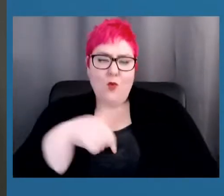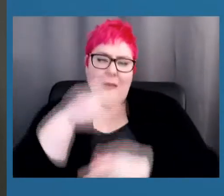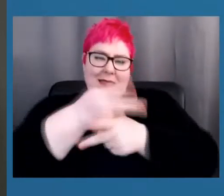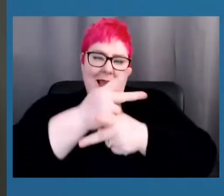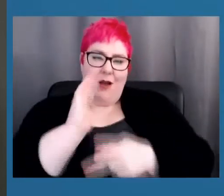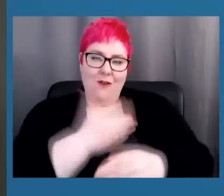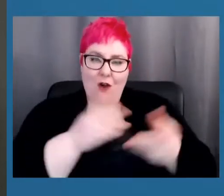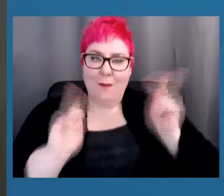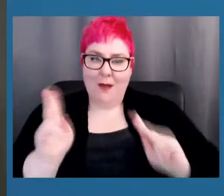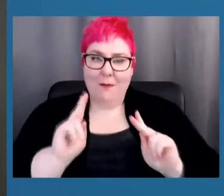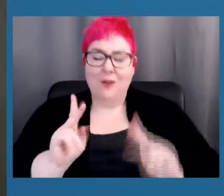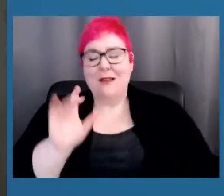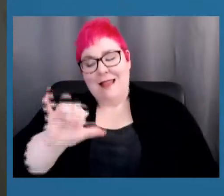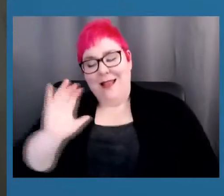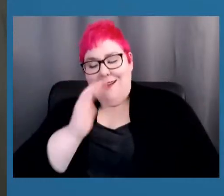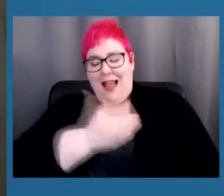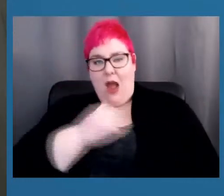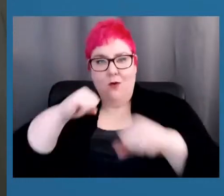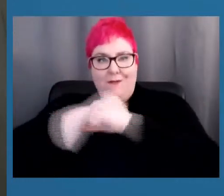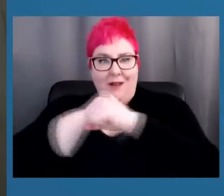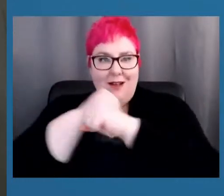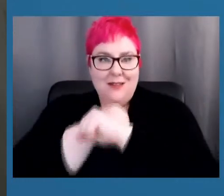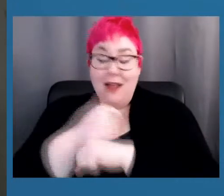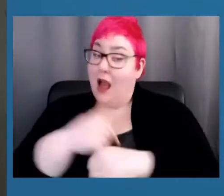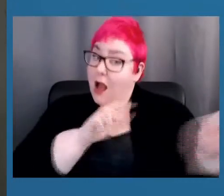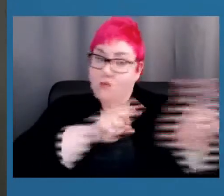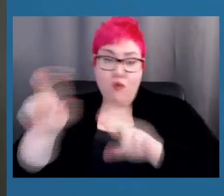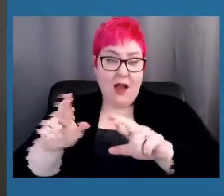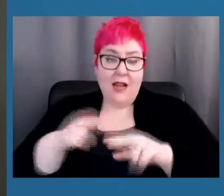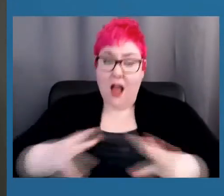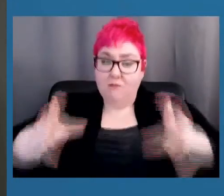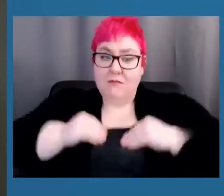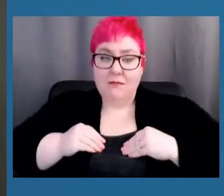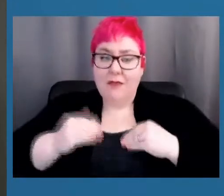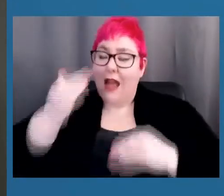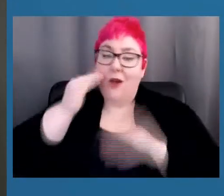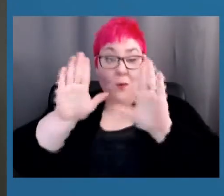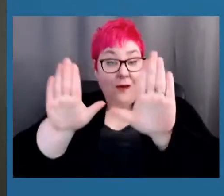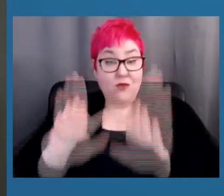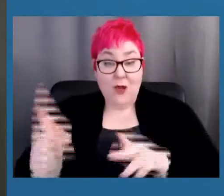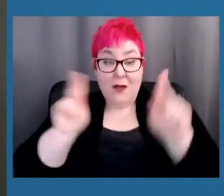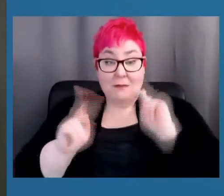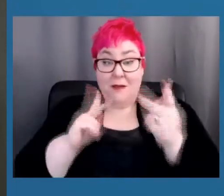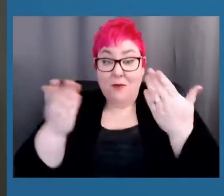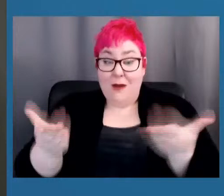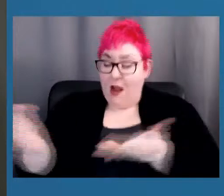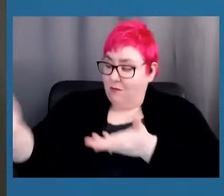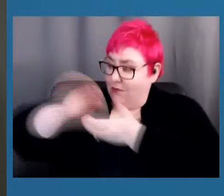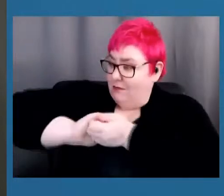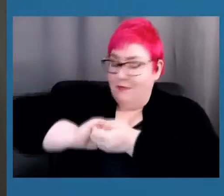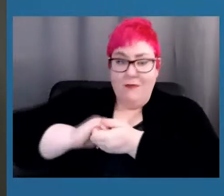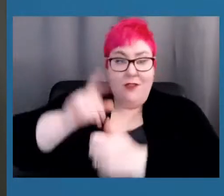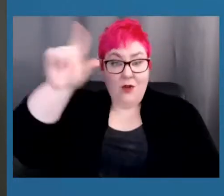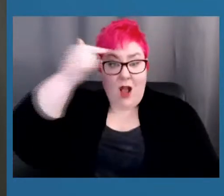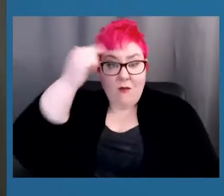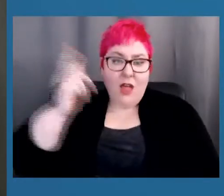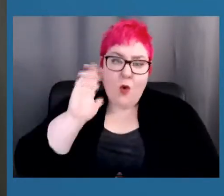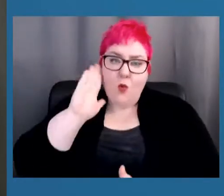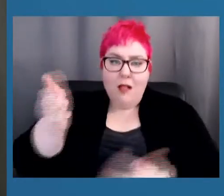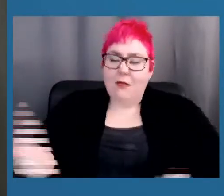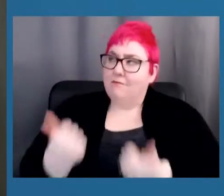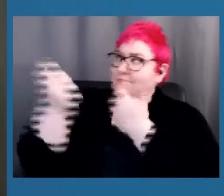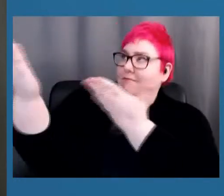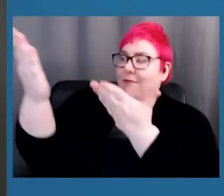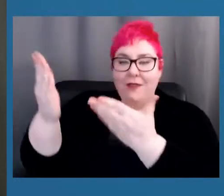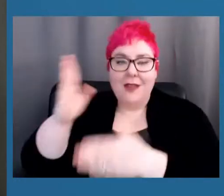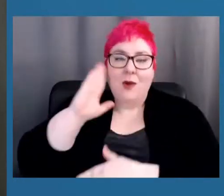my friends. I'm ready for it. I'm up for it. And I know we have great partners in government who are going to take it to the mat, and we're there with you all the